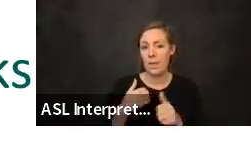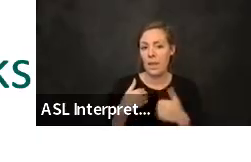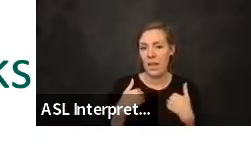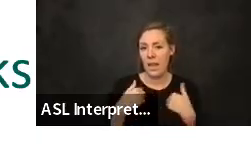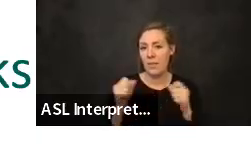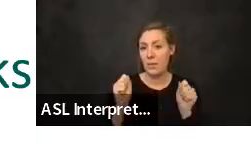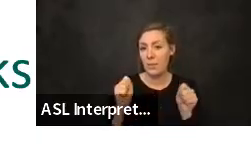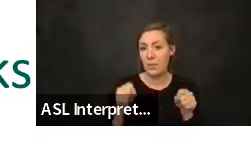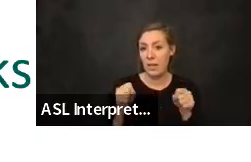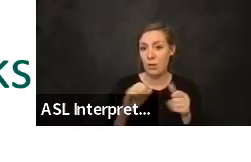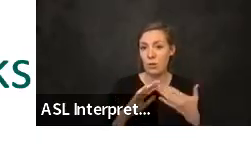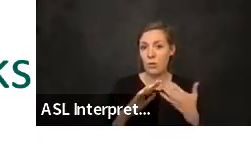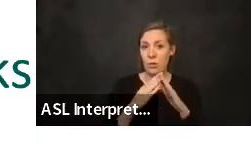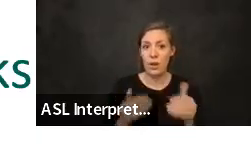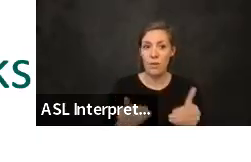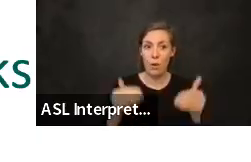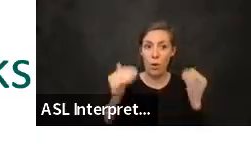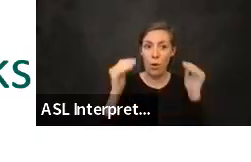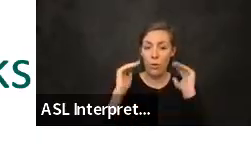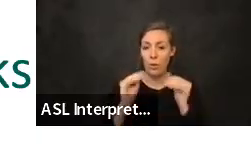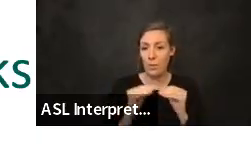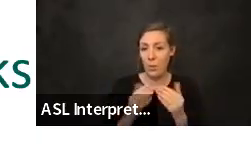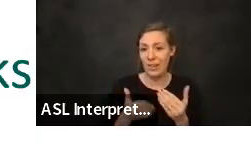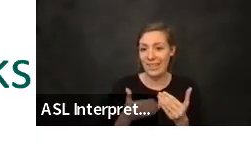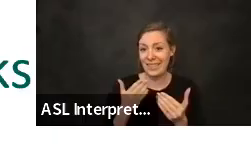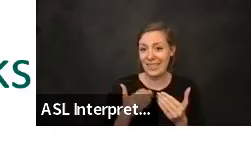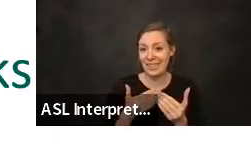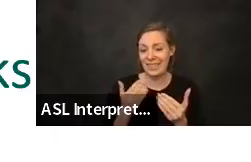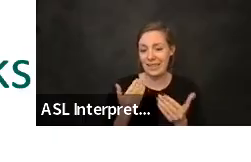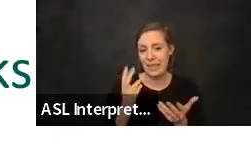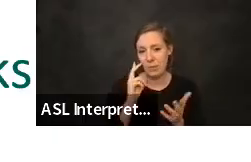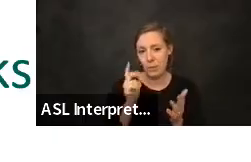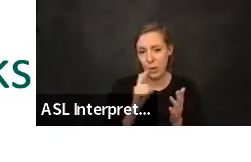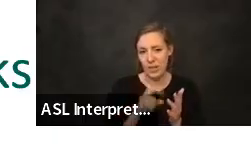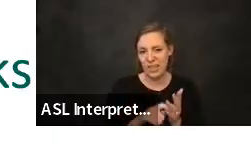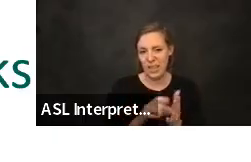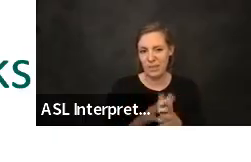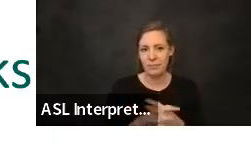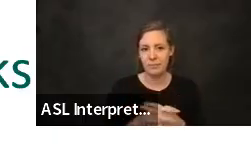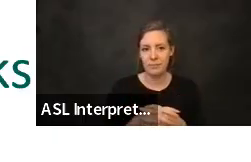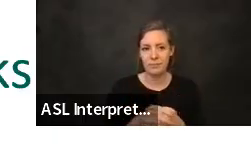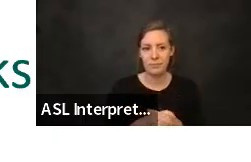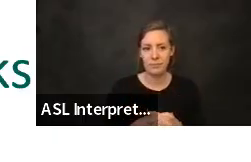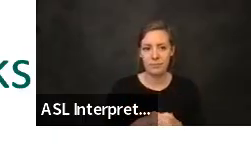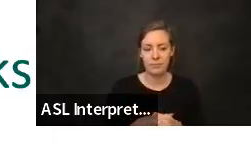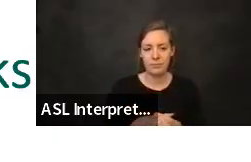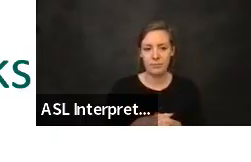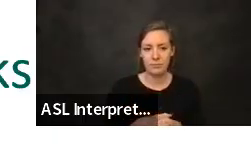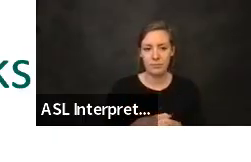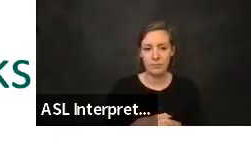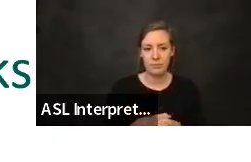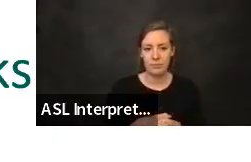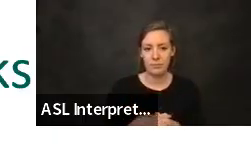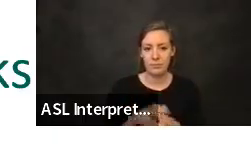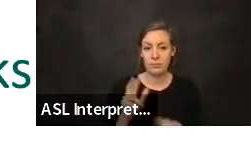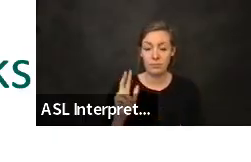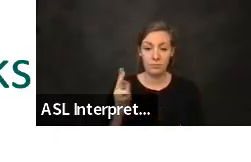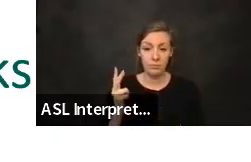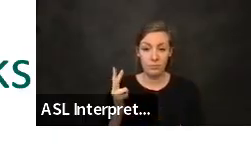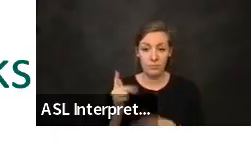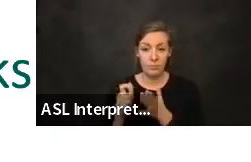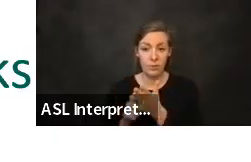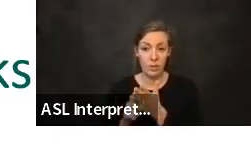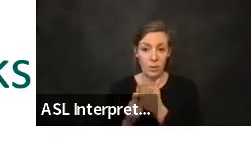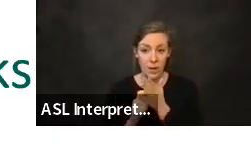become overwhelmed more easily should we see a surge in hospitalizations. This third criteria can